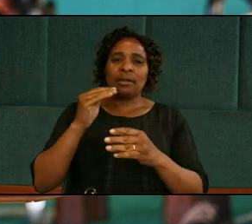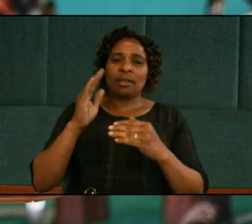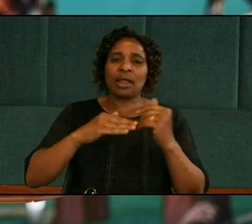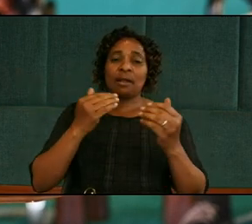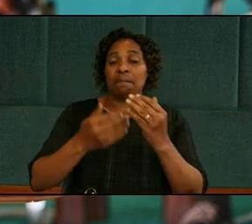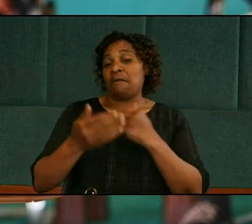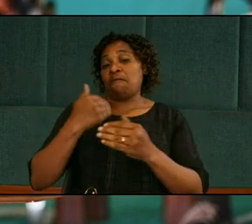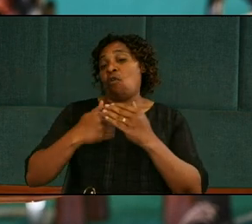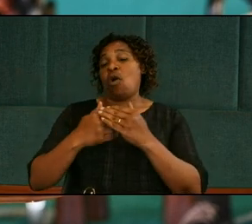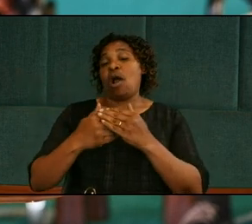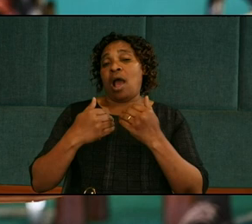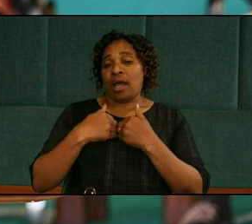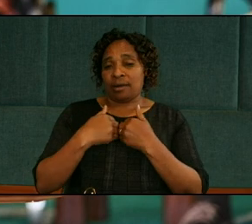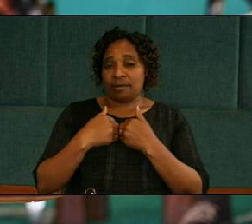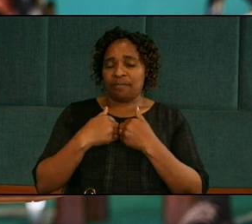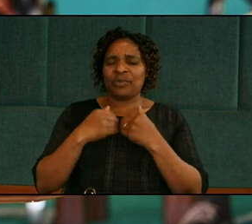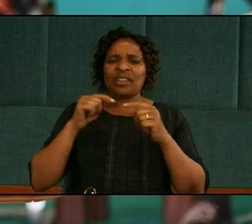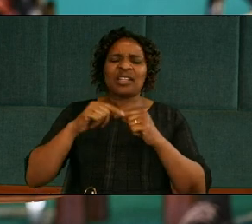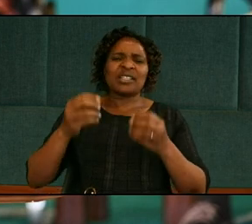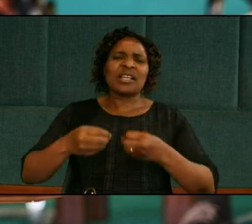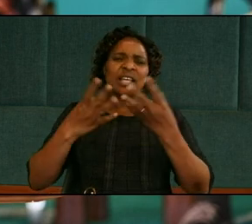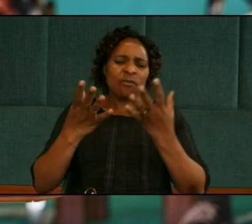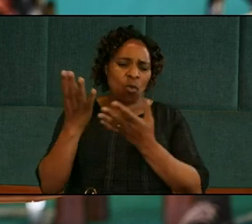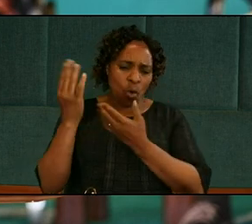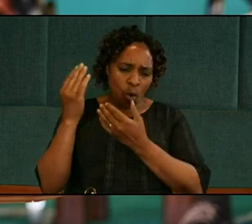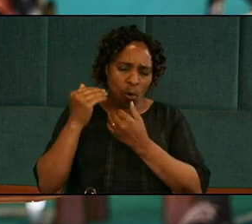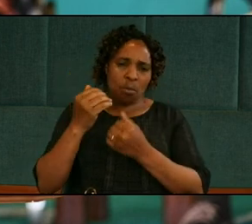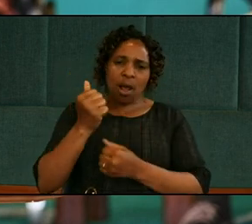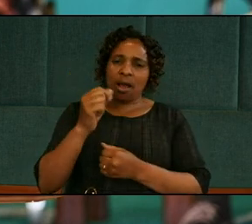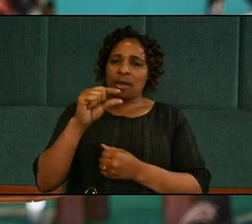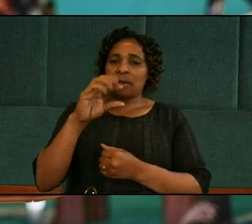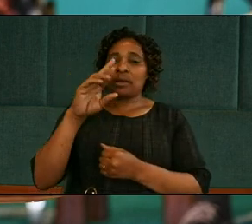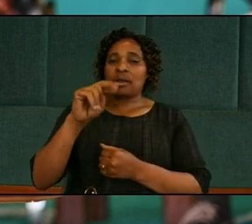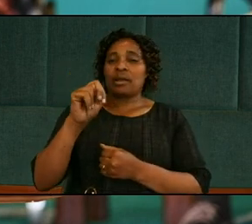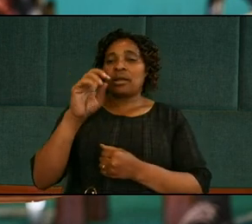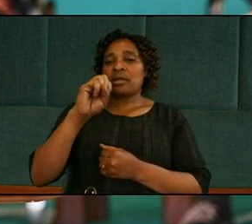And this really gave Agnes hope. And